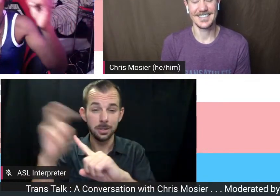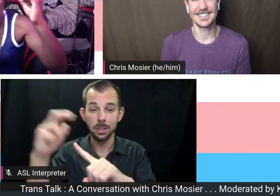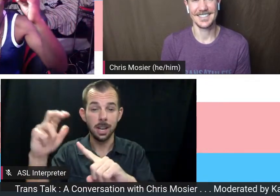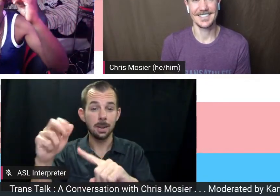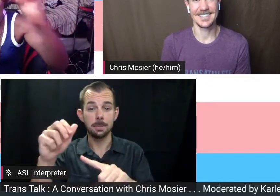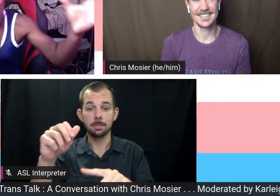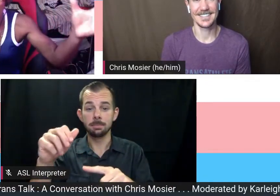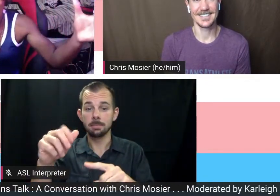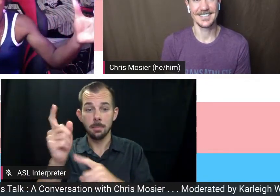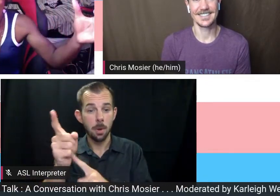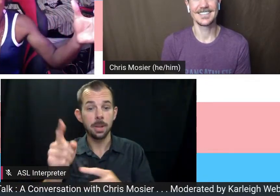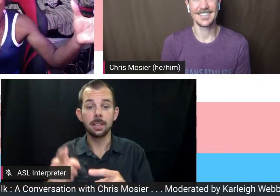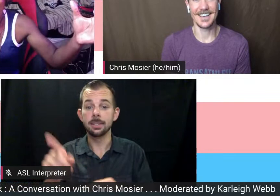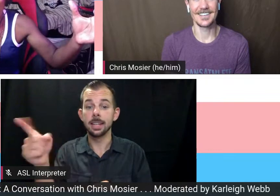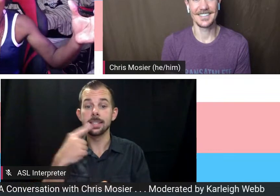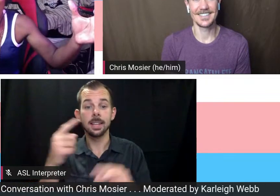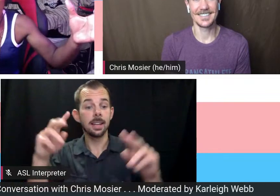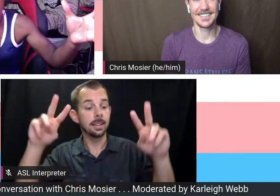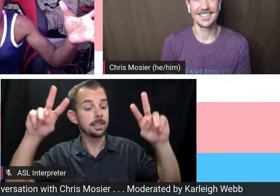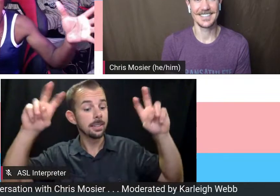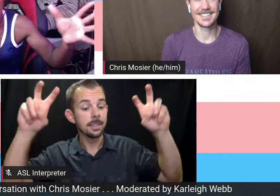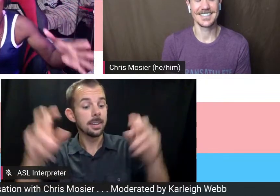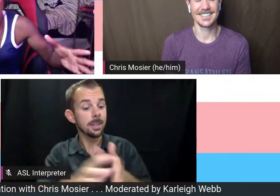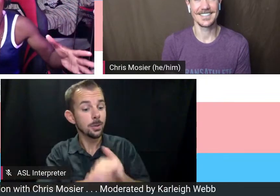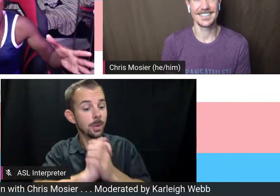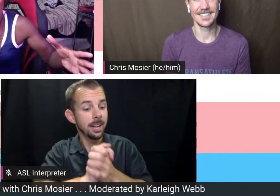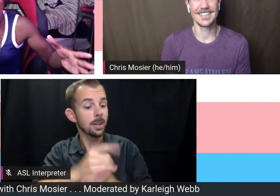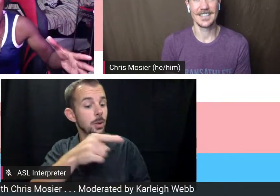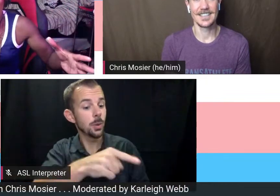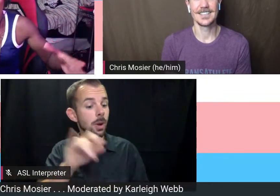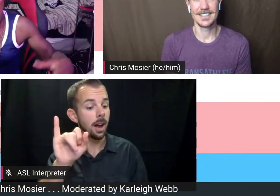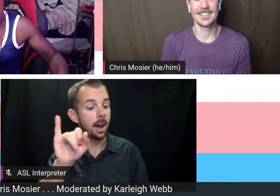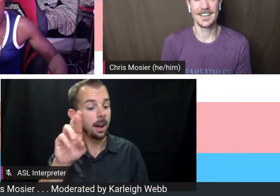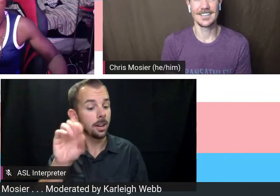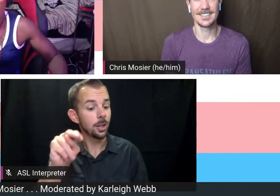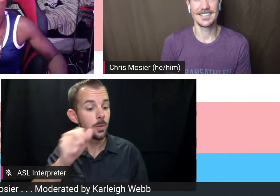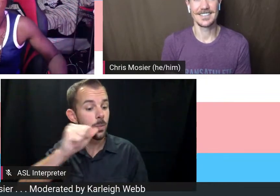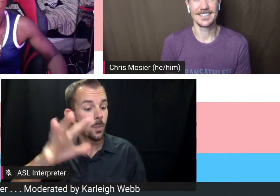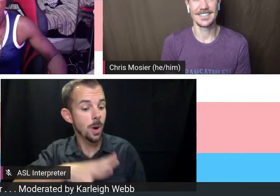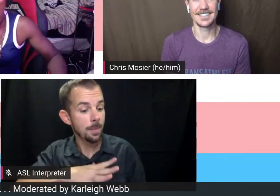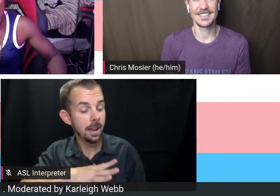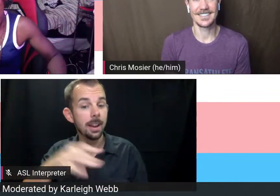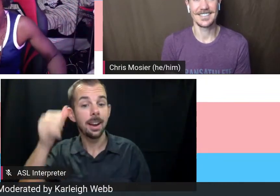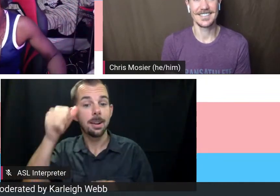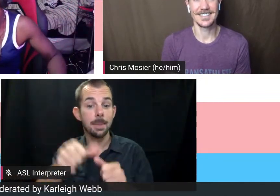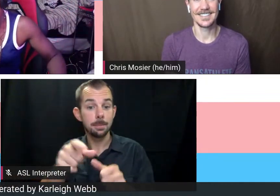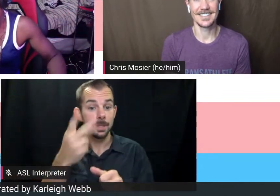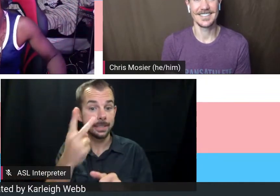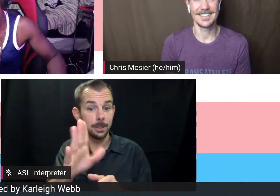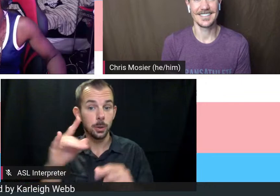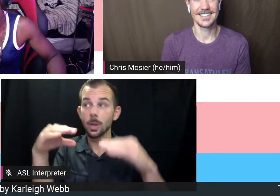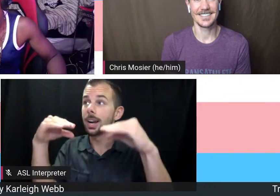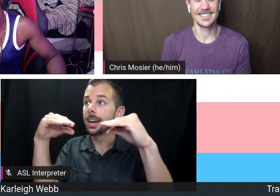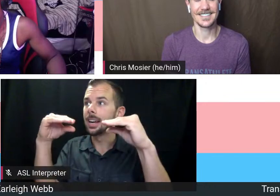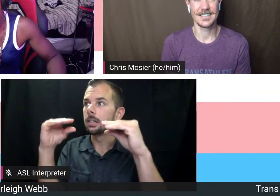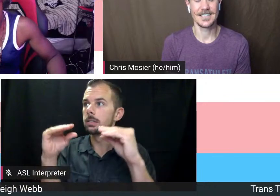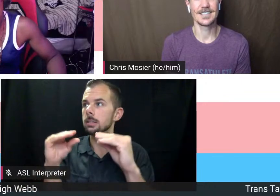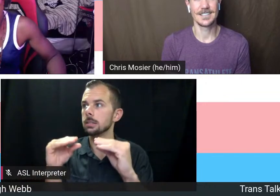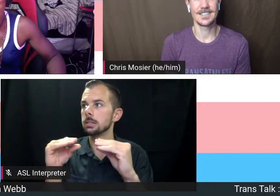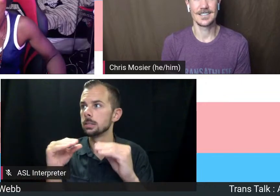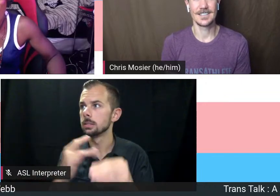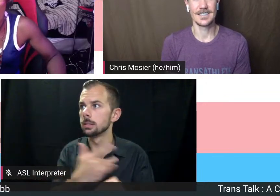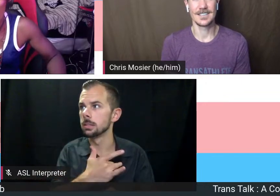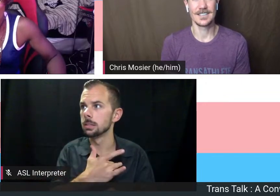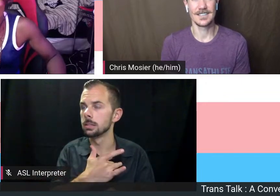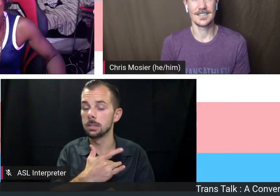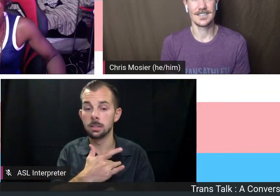and it went like, pfft, and I saw your face fall, and I must say that moment